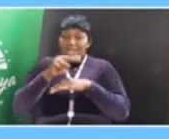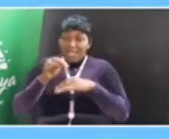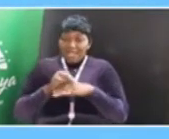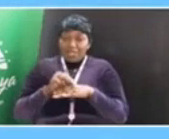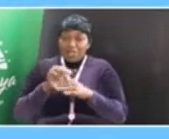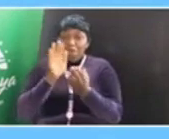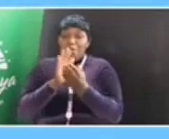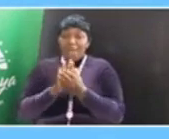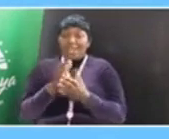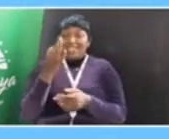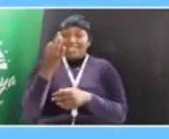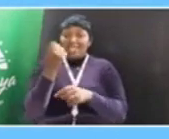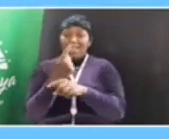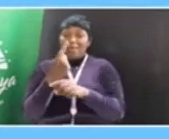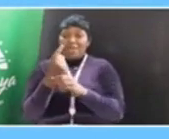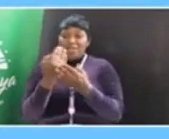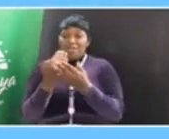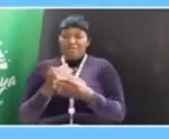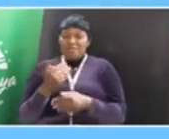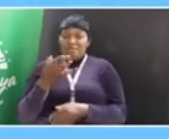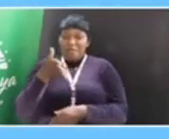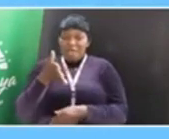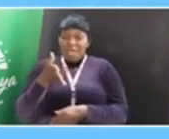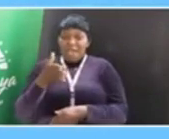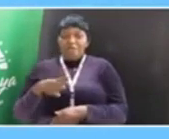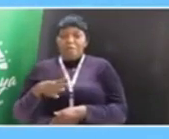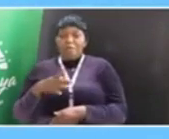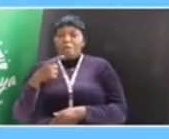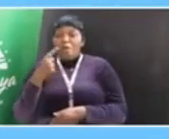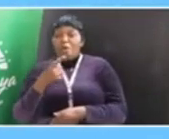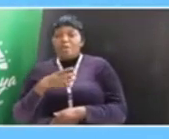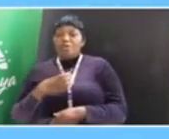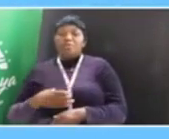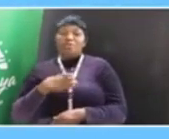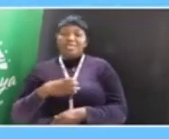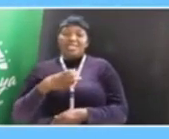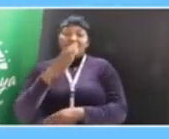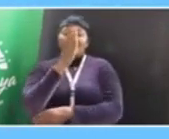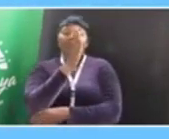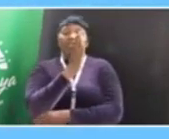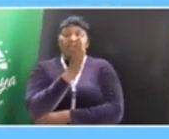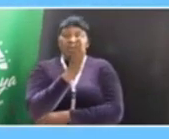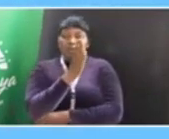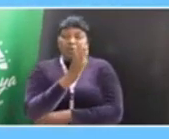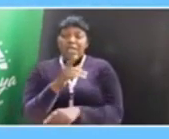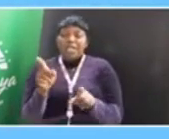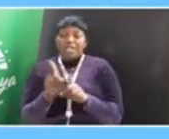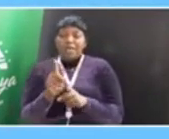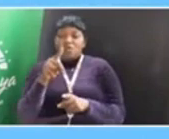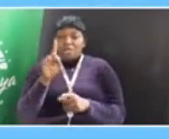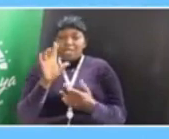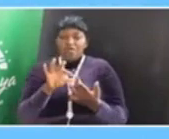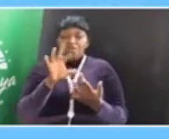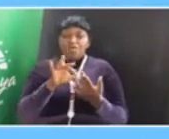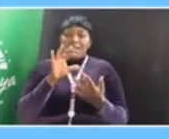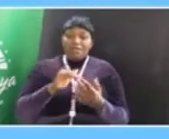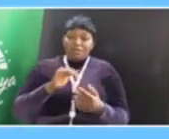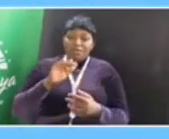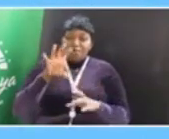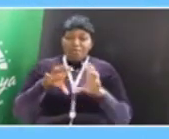from here, for those of you who may want to sample it this afternoon. You could also choose to scale Mount